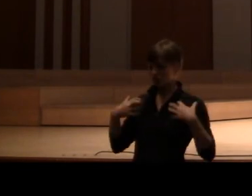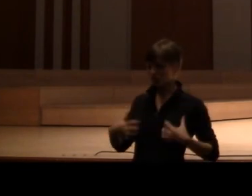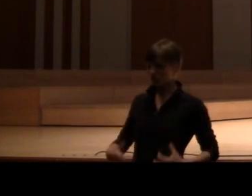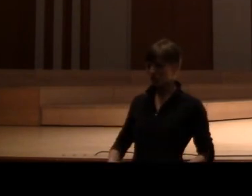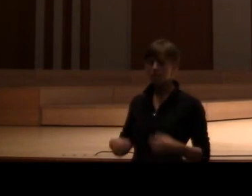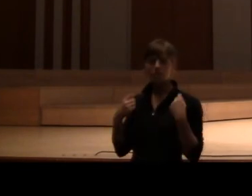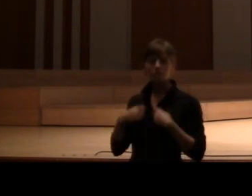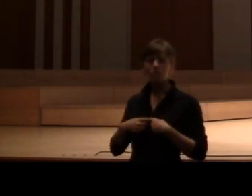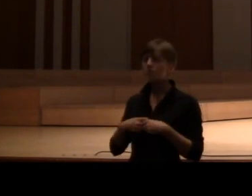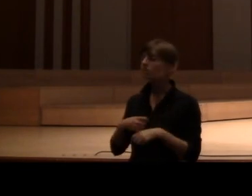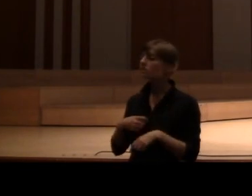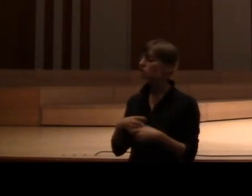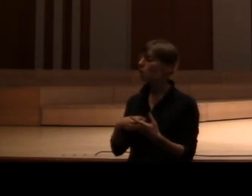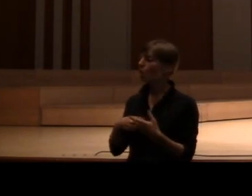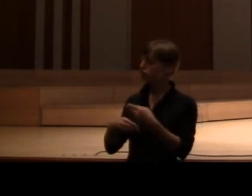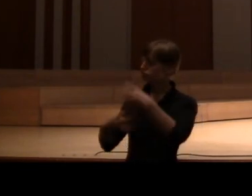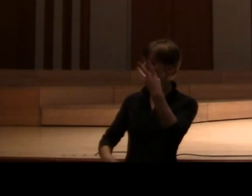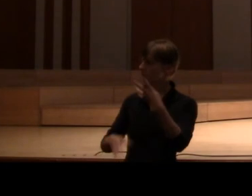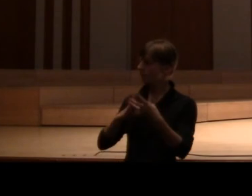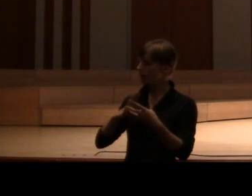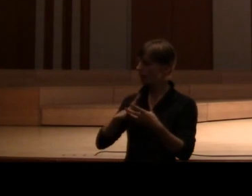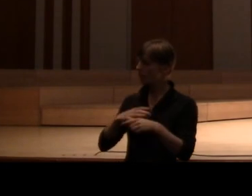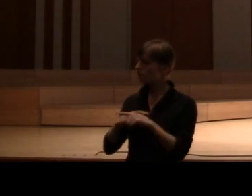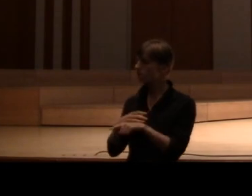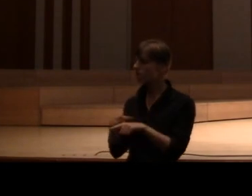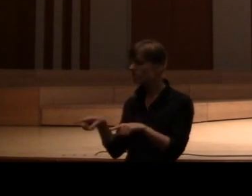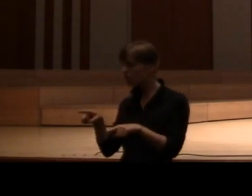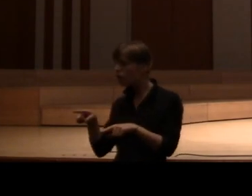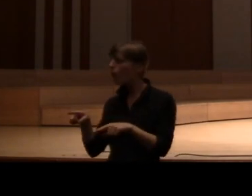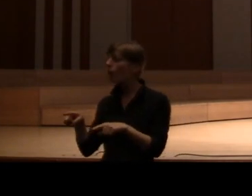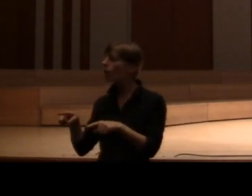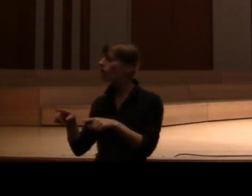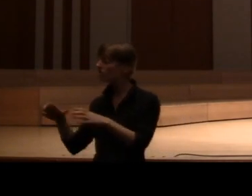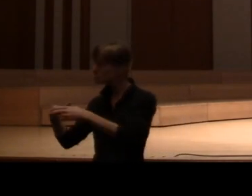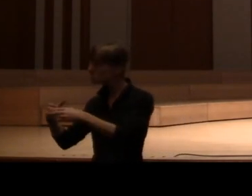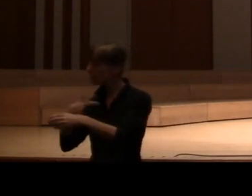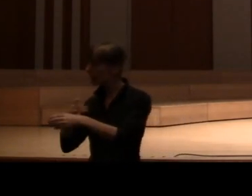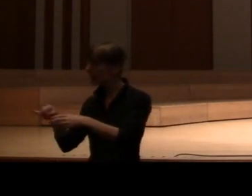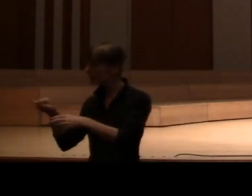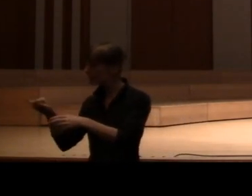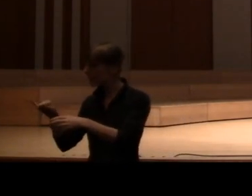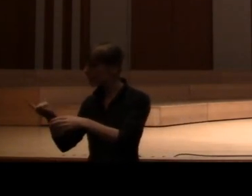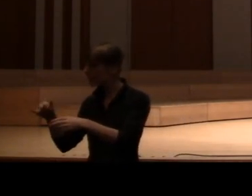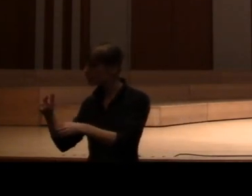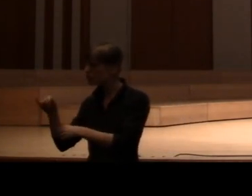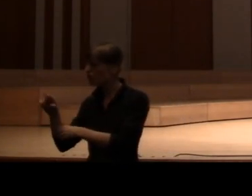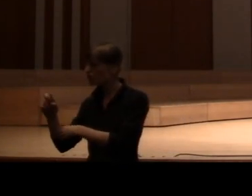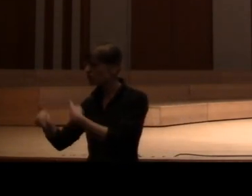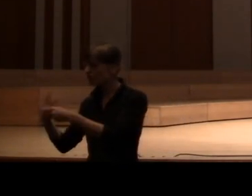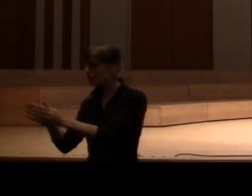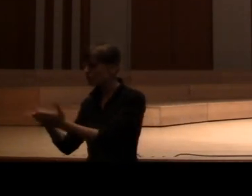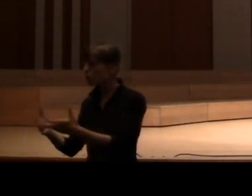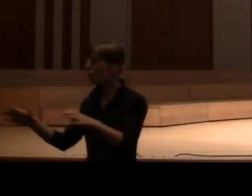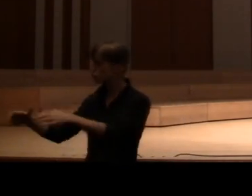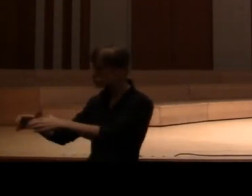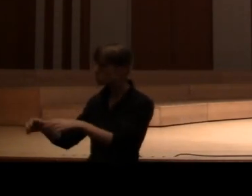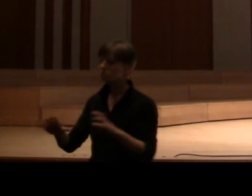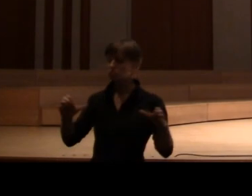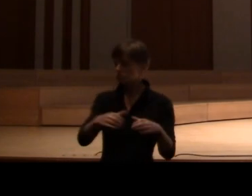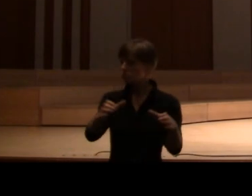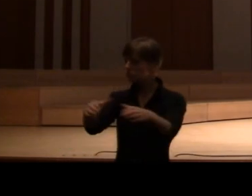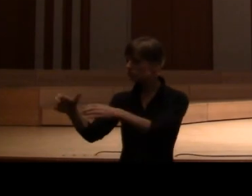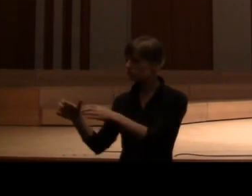in a book, I'm like, well, you guys kind of like the same genre, why don't you guys talk together? And I have my students talk to each other